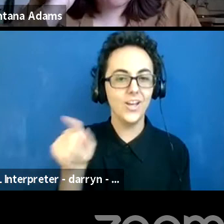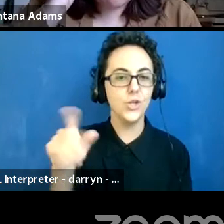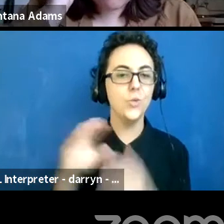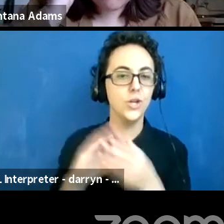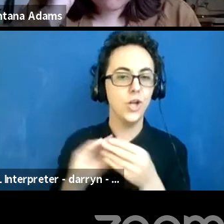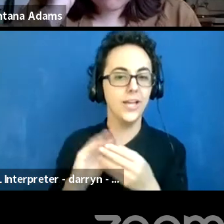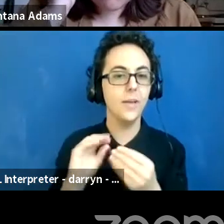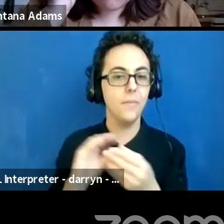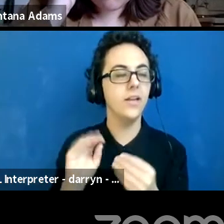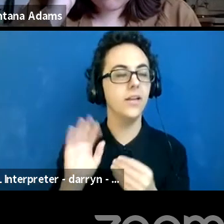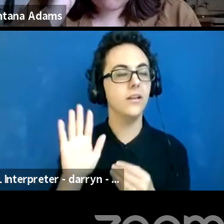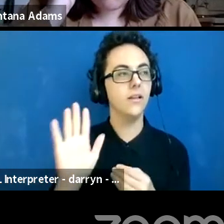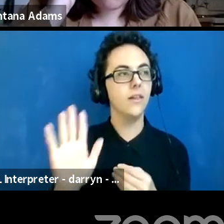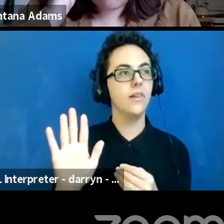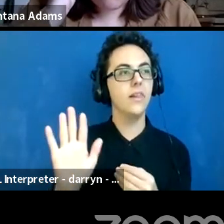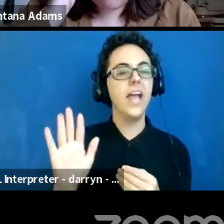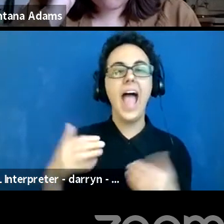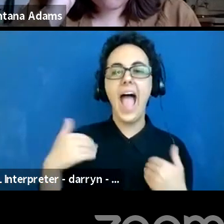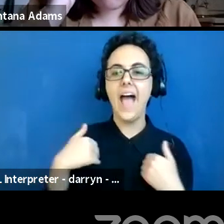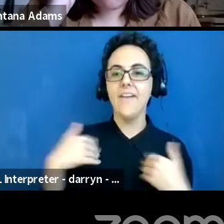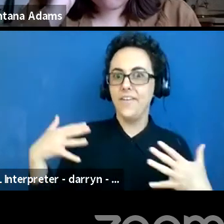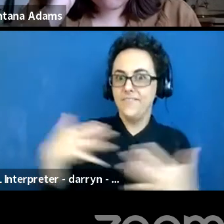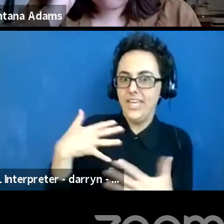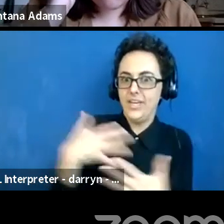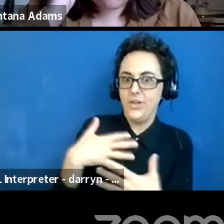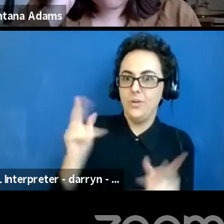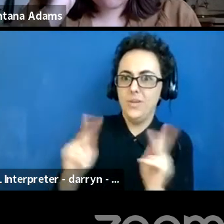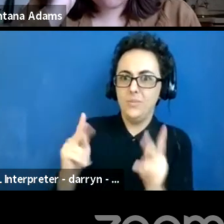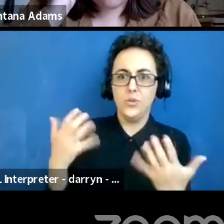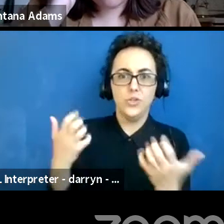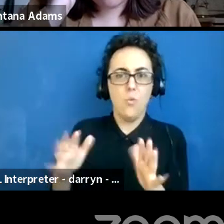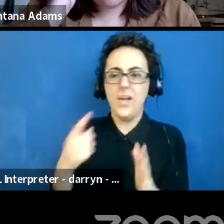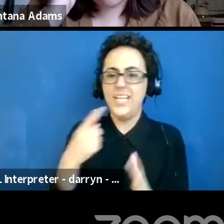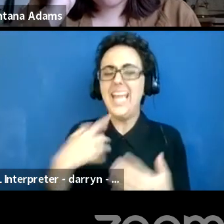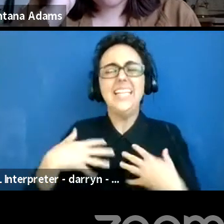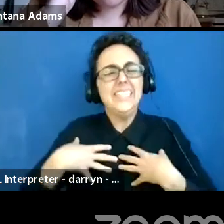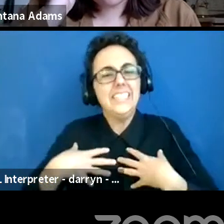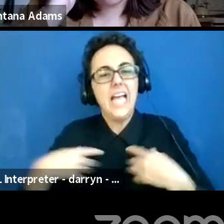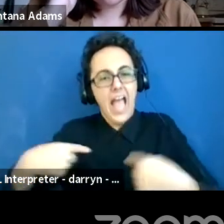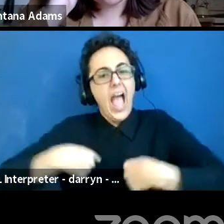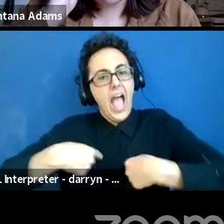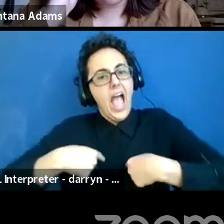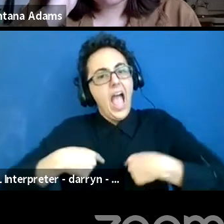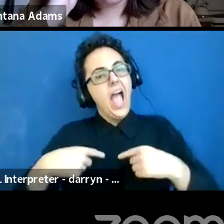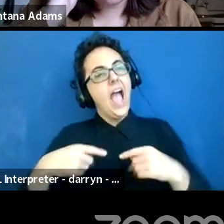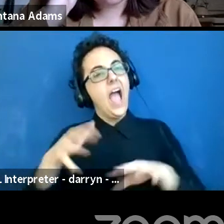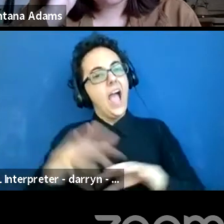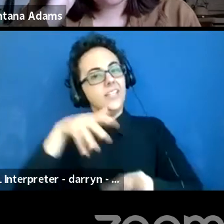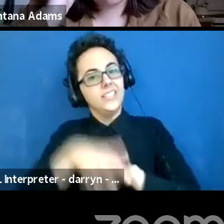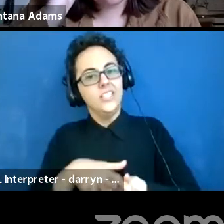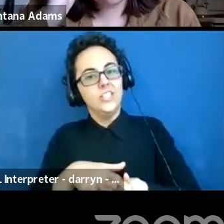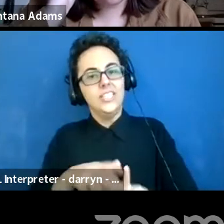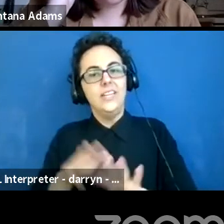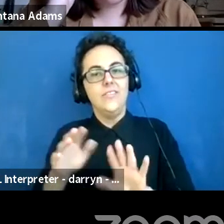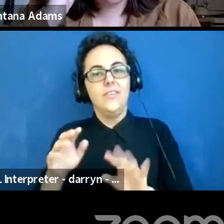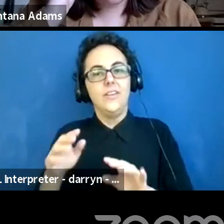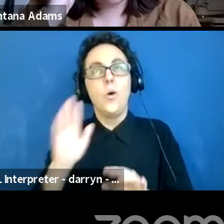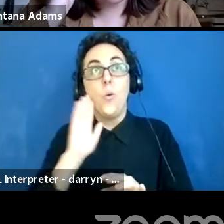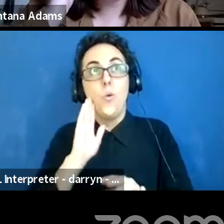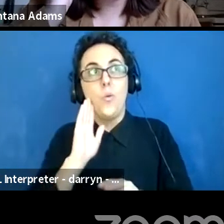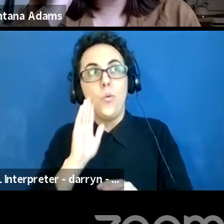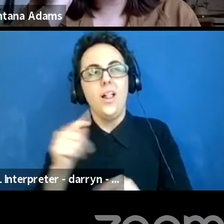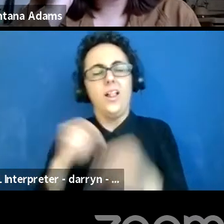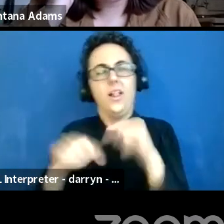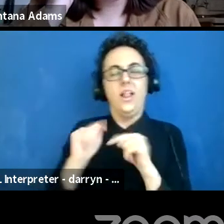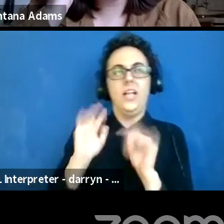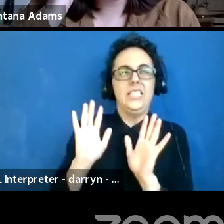you don't check all the boxes of what people expect Natives to be. Or at least for me, I